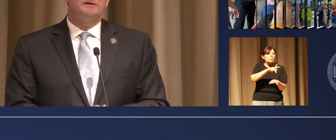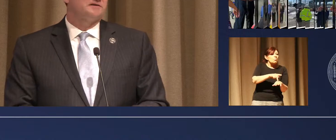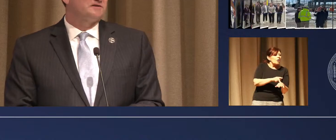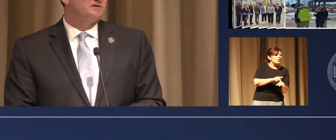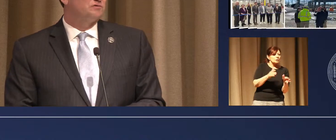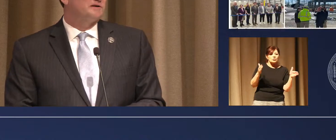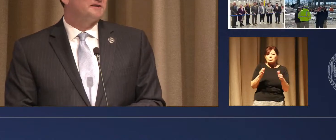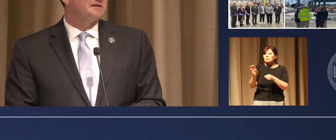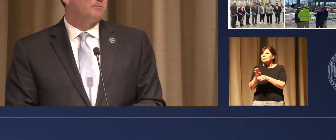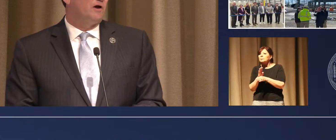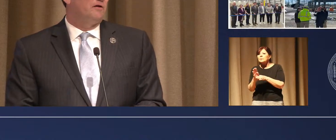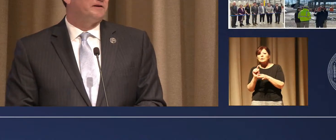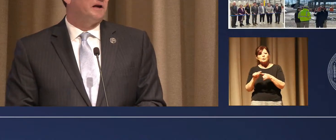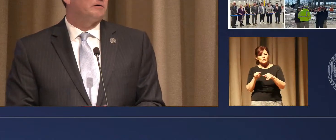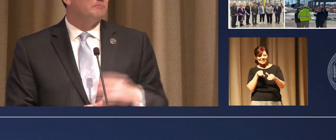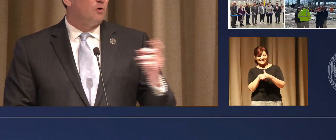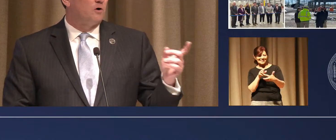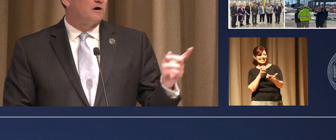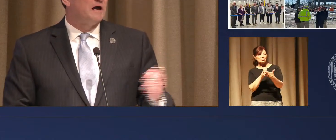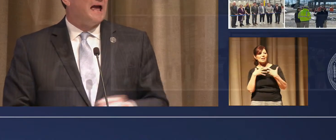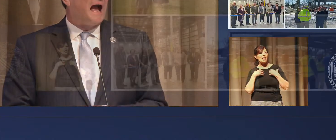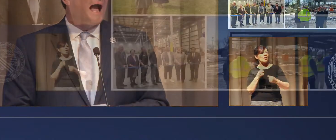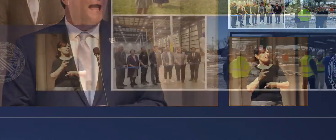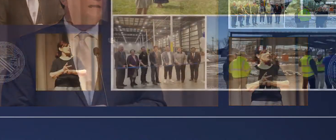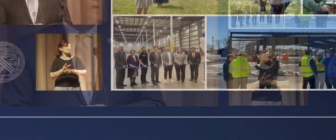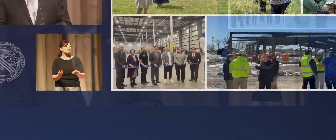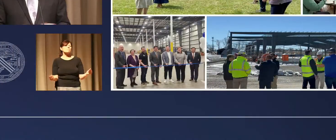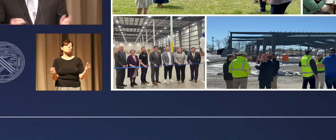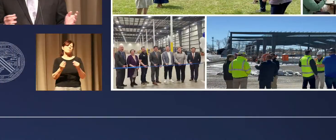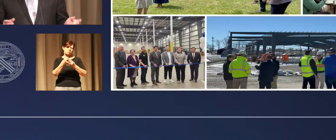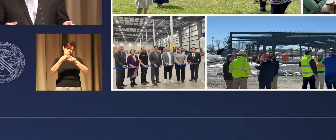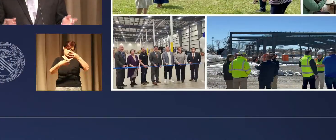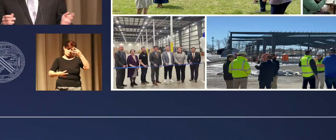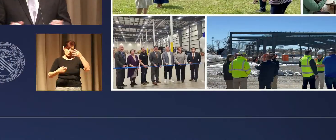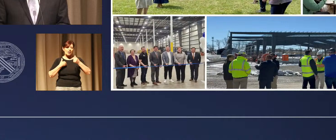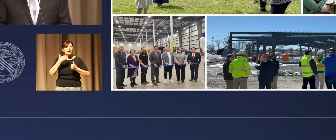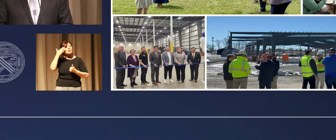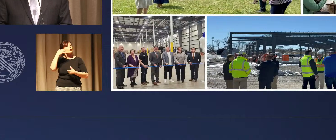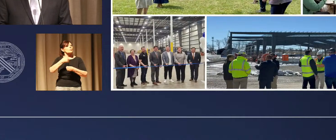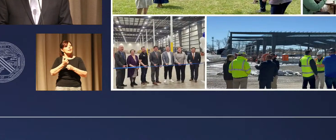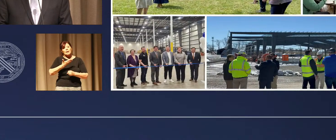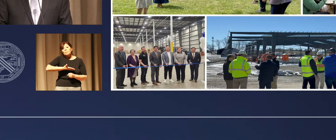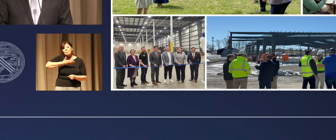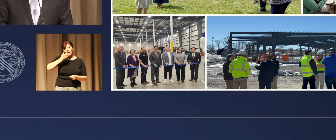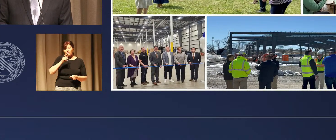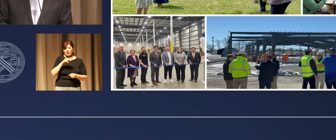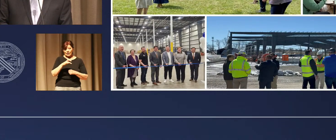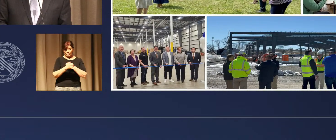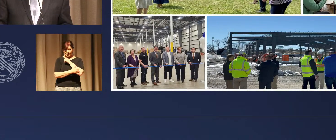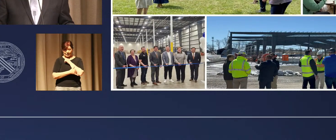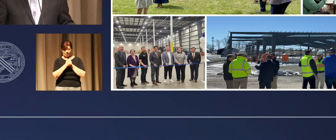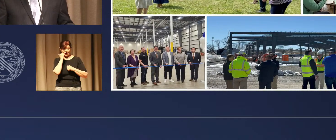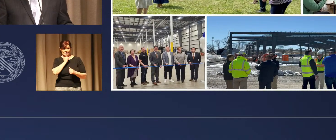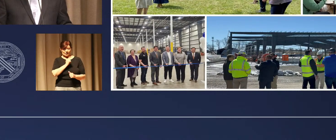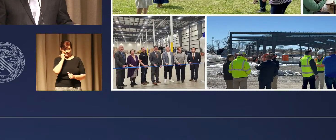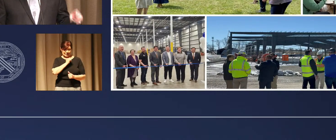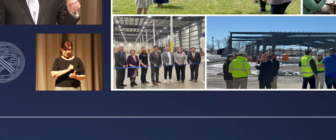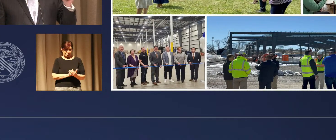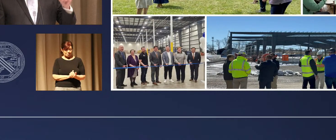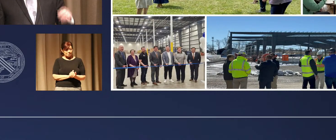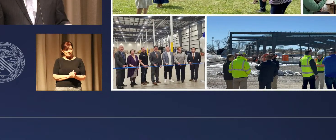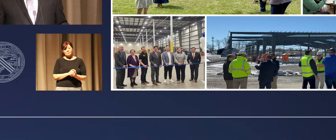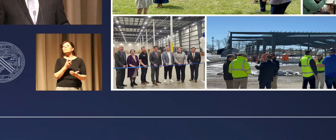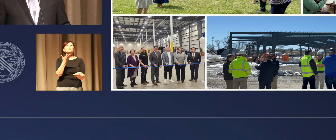small businesses to accessible health care and more, I know we are building a better Erie County every day.